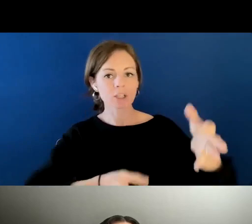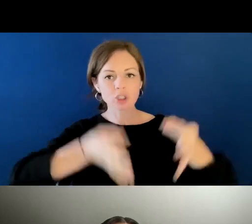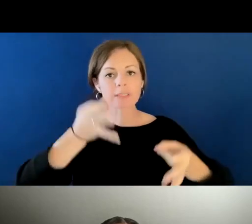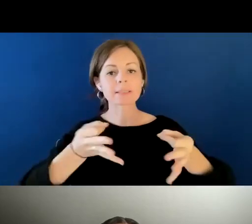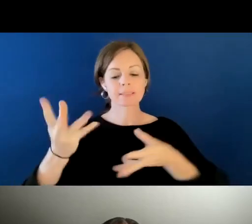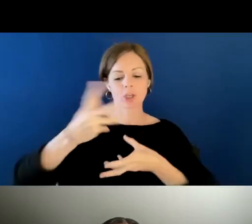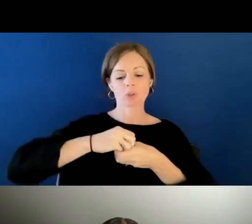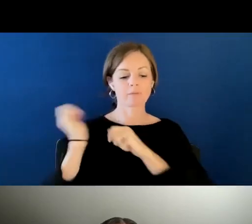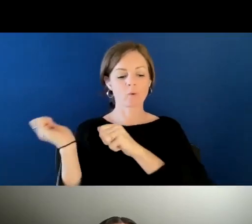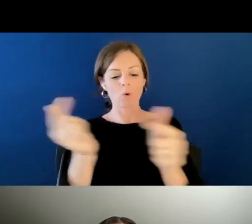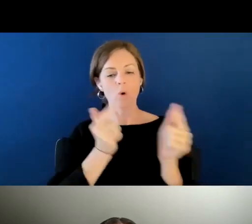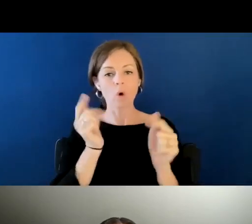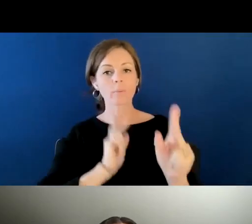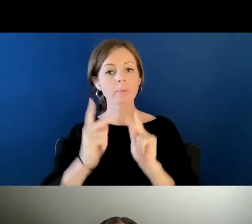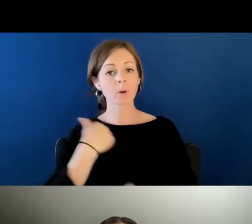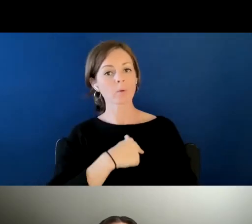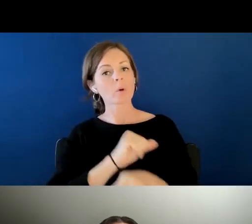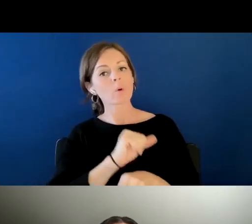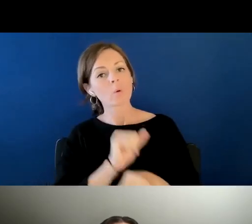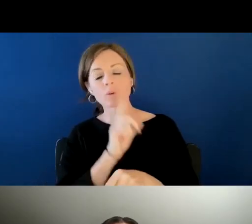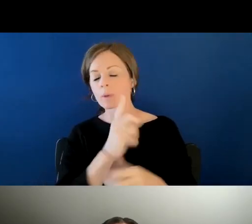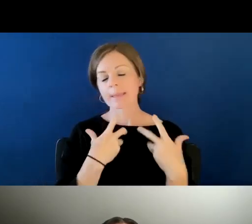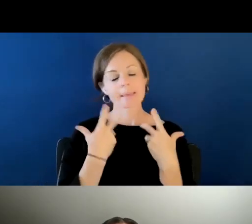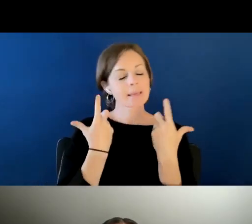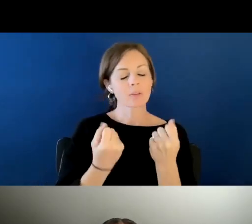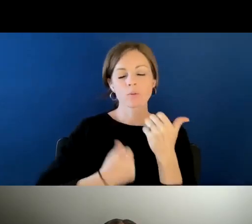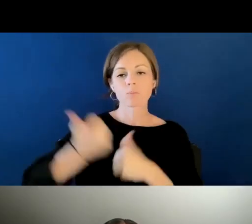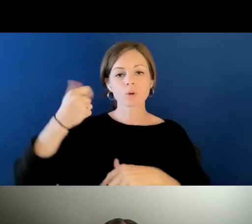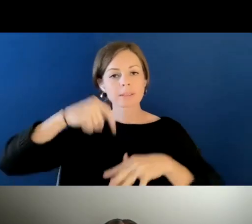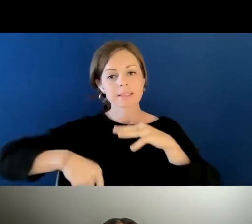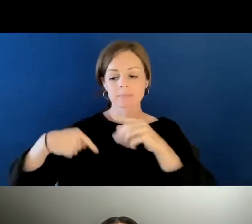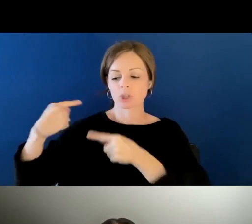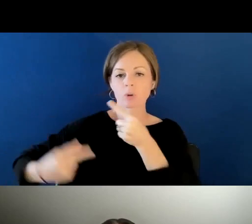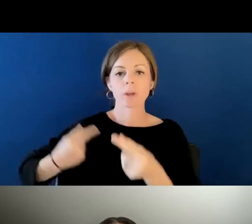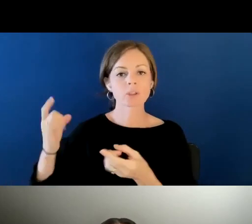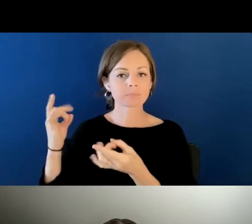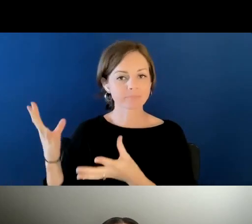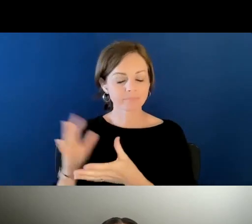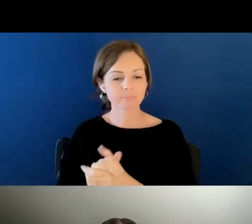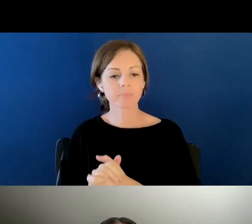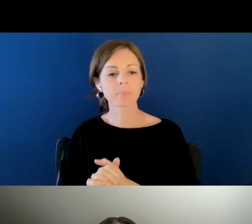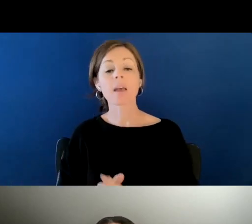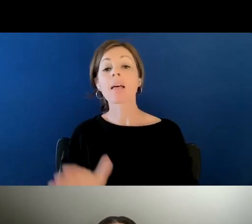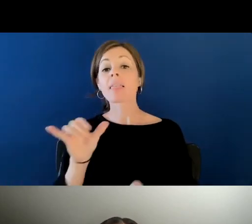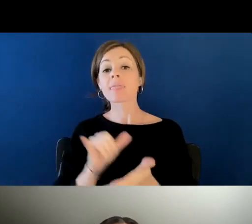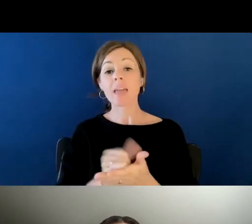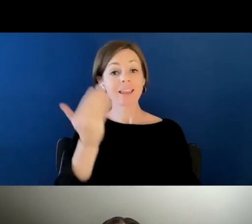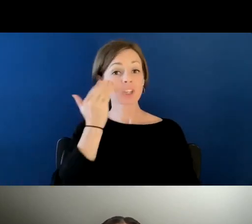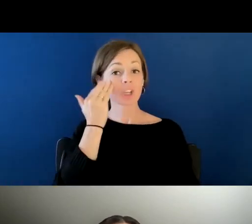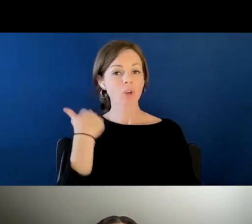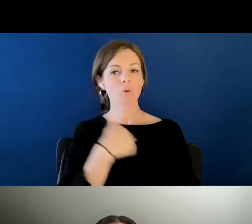people as we work to heal the deepest generational wounds. And this land acknowledgement is something that we begin all